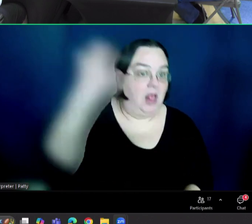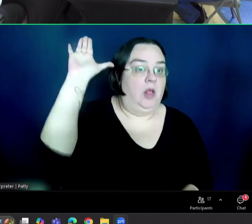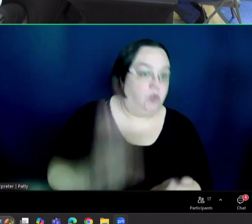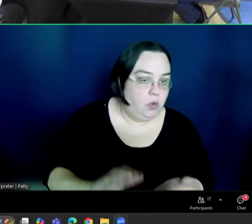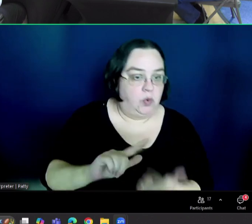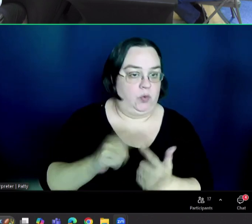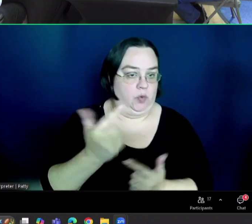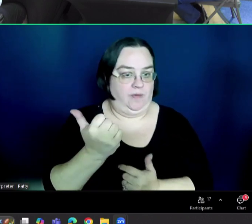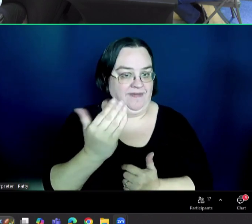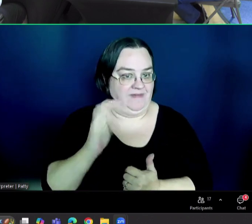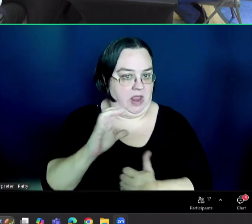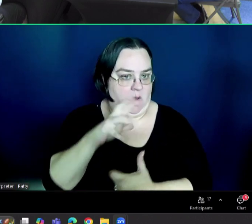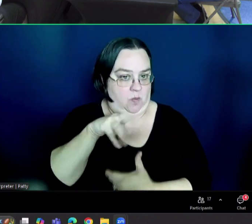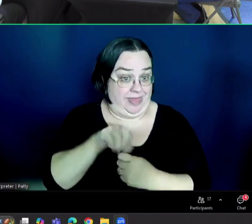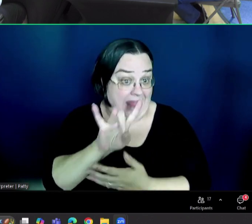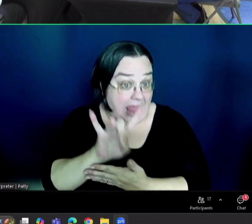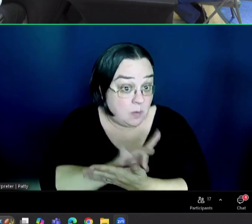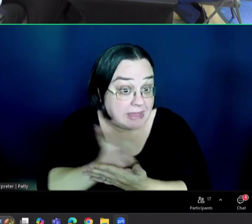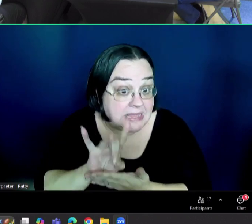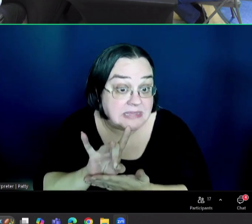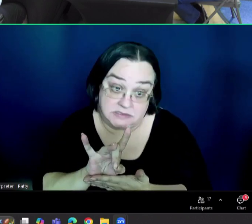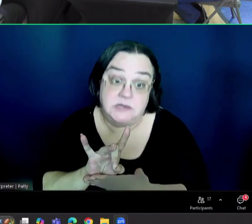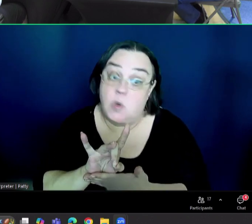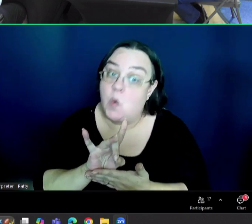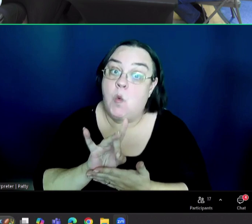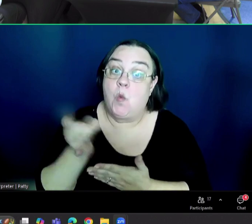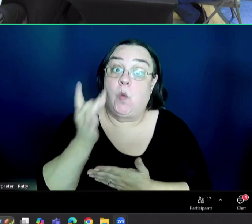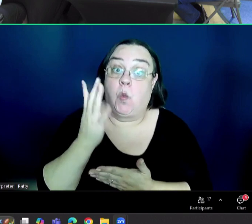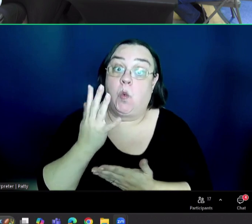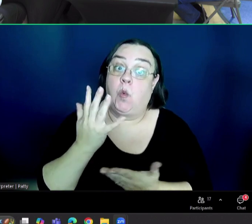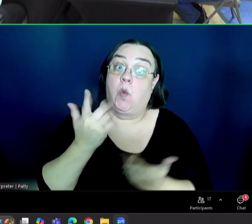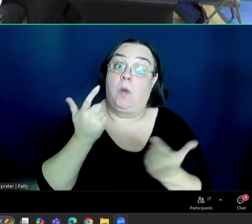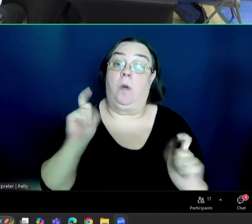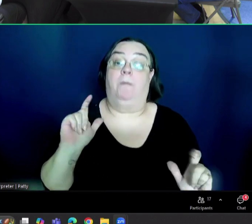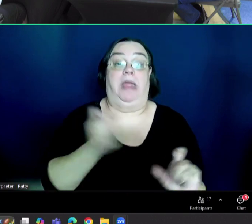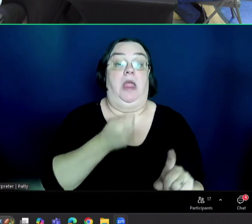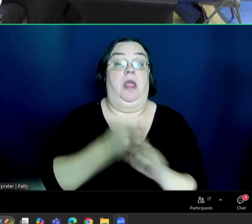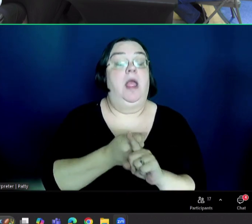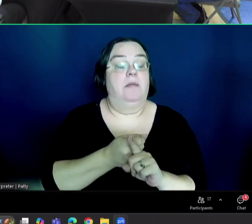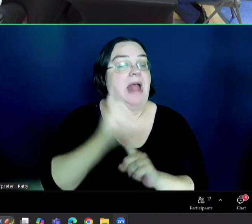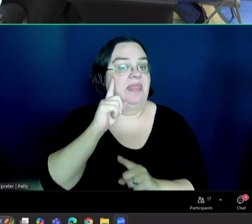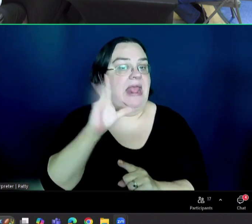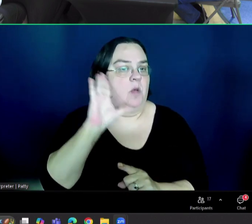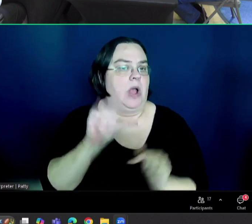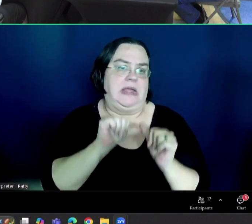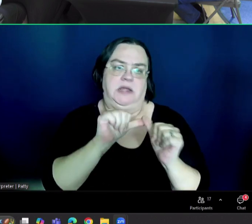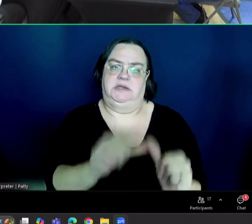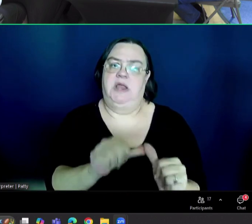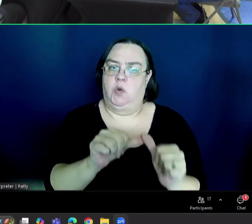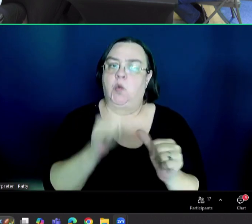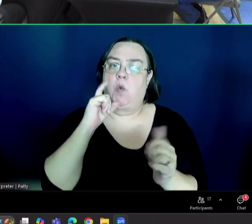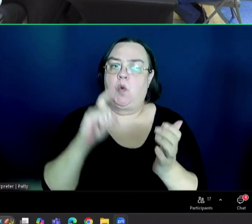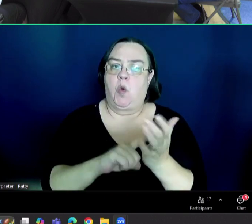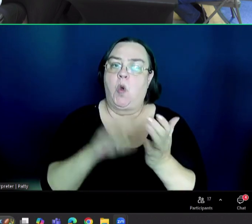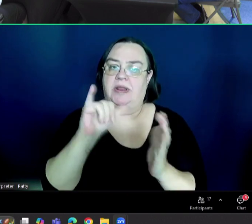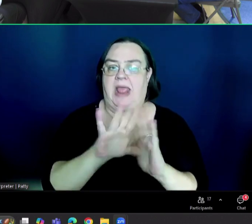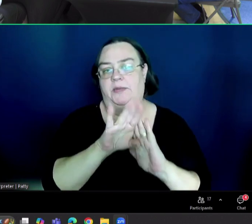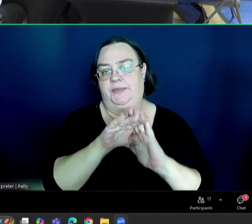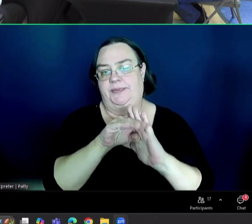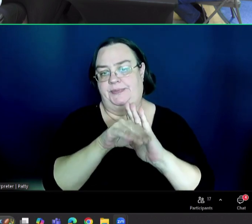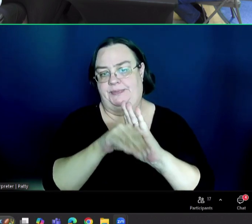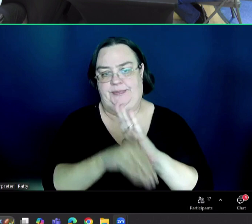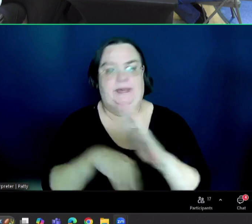within 8 weeks is substantial. And I think we're going to continue to see that trend over the next few